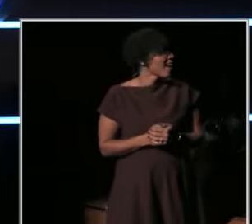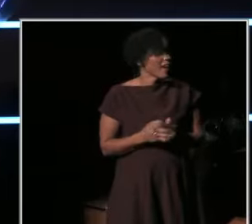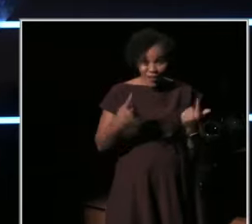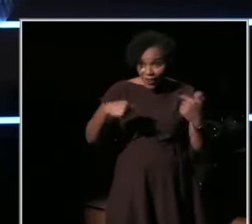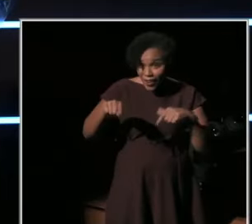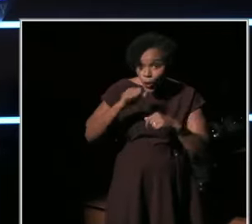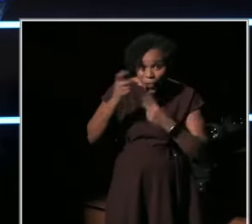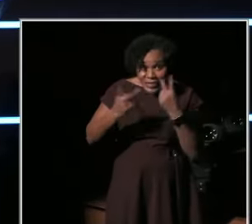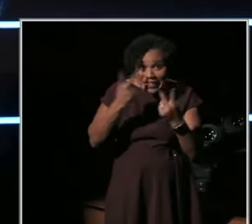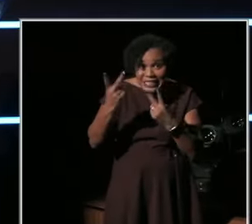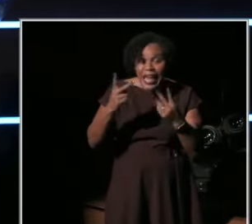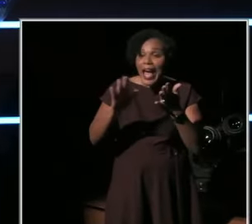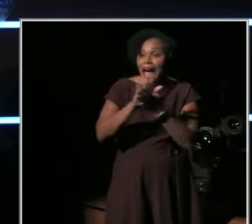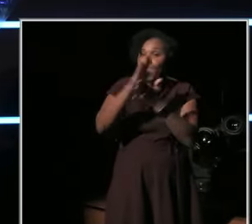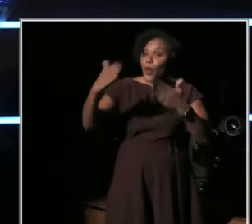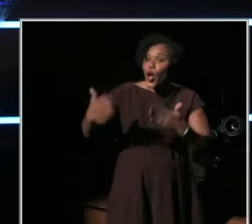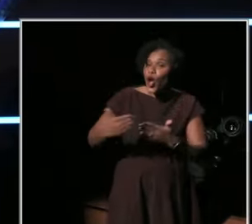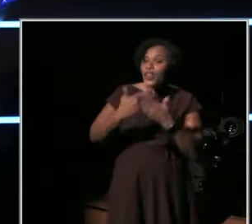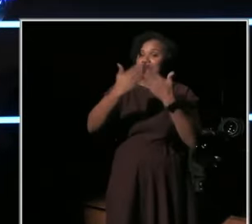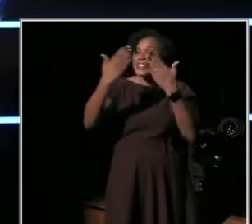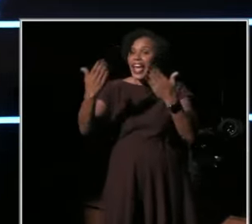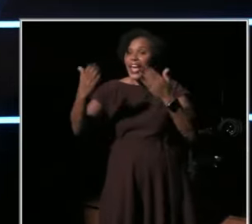Are we going to sing? Happy